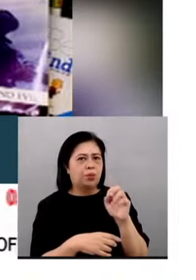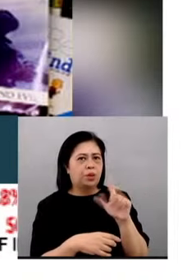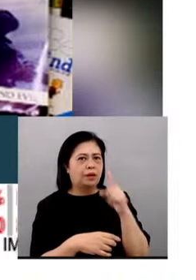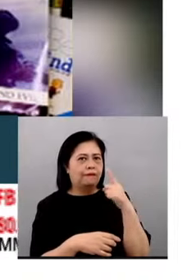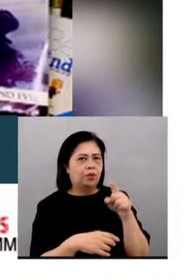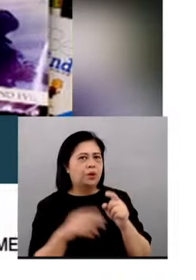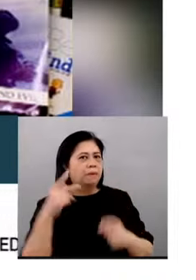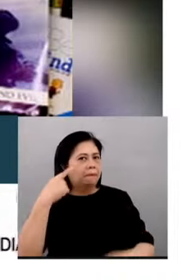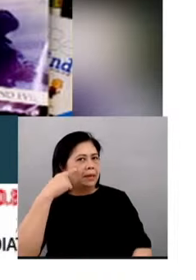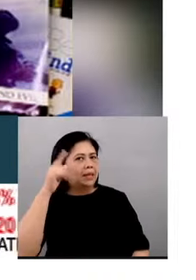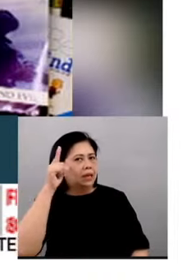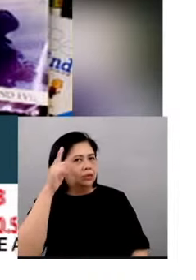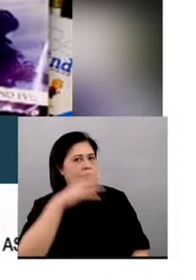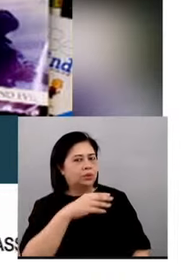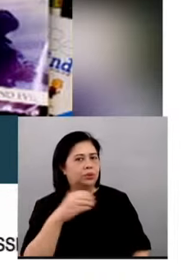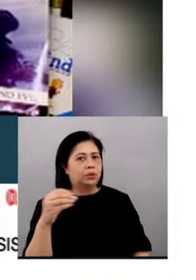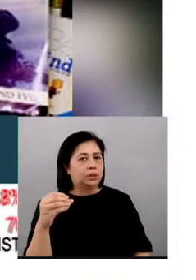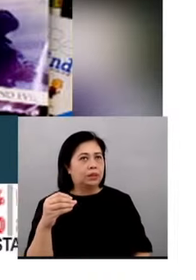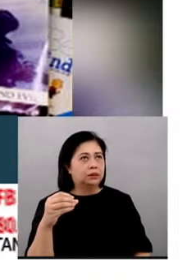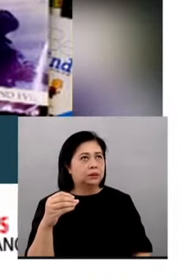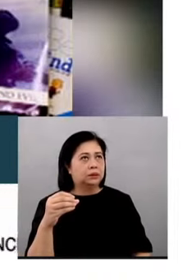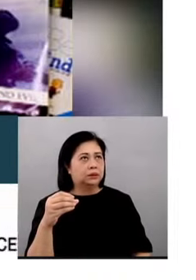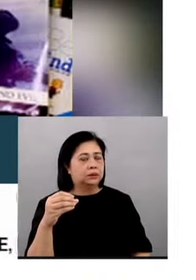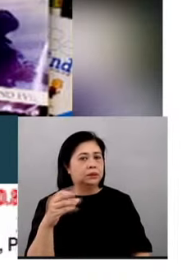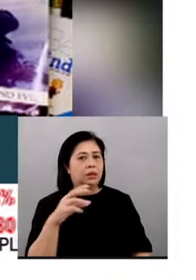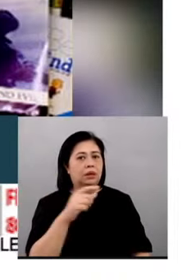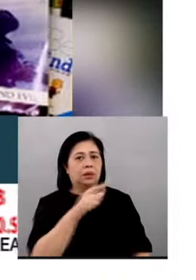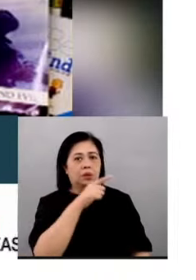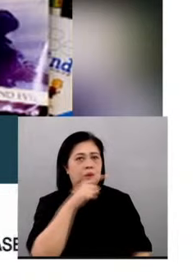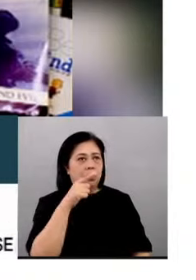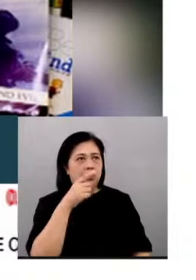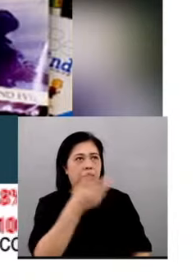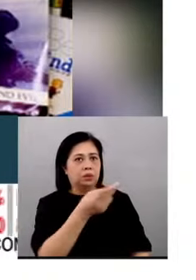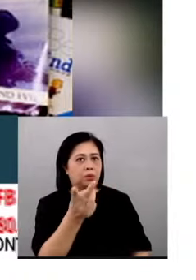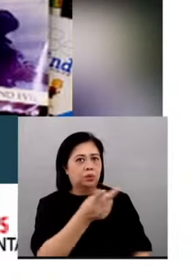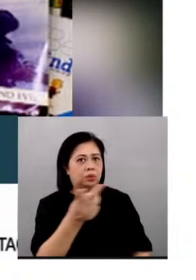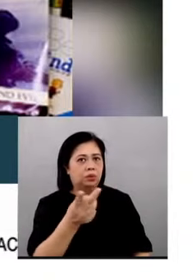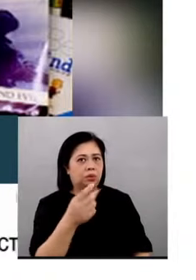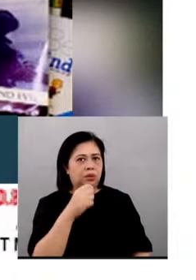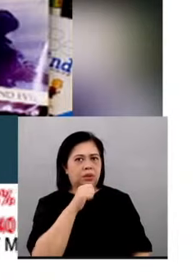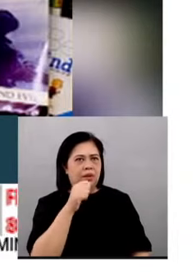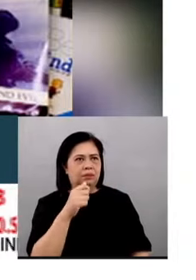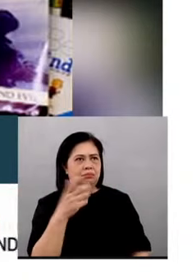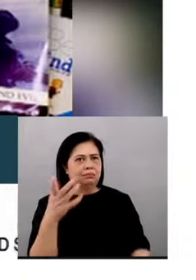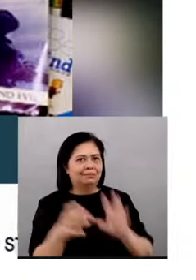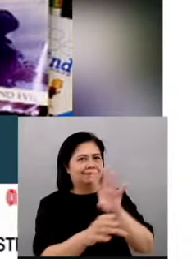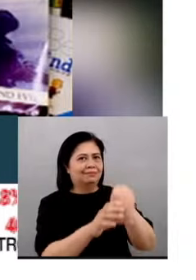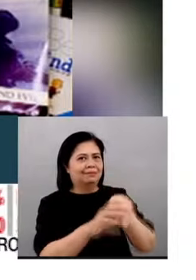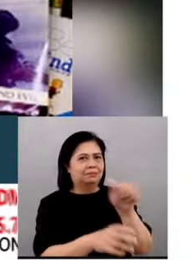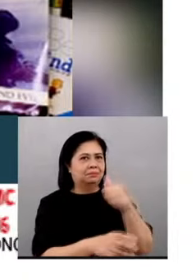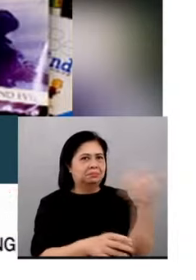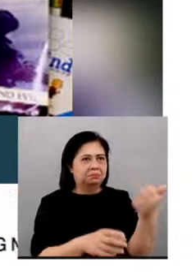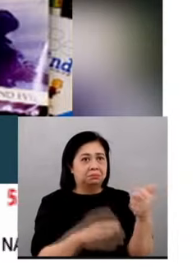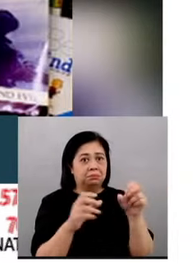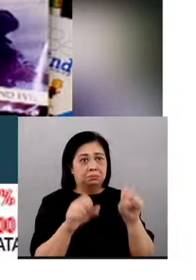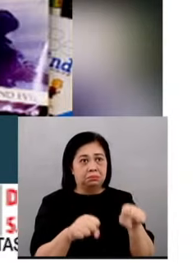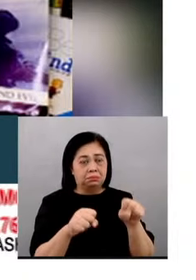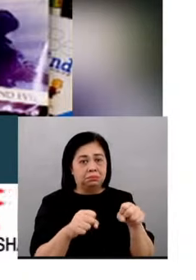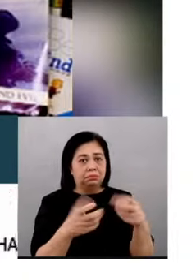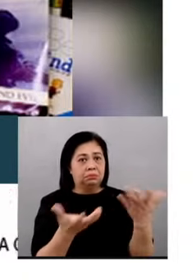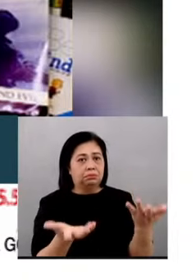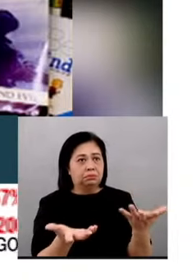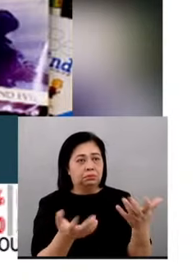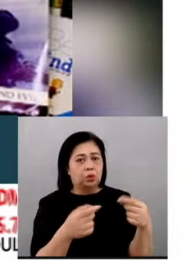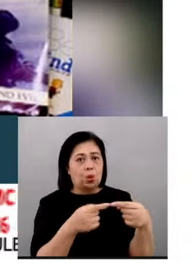Lacson and Robredo. It's not even a formula that includes other potential